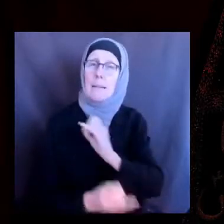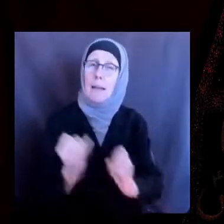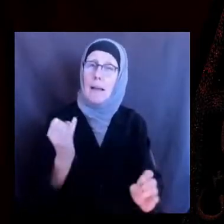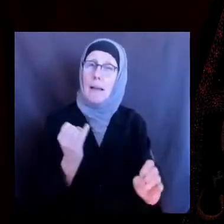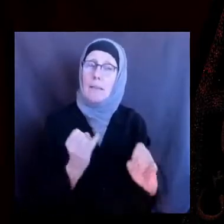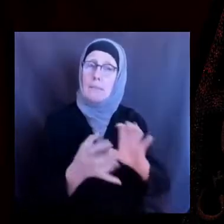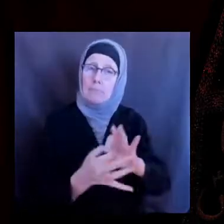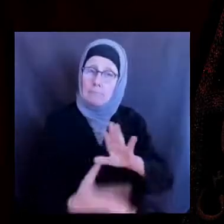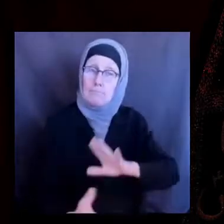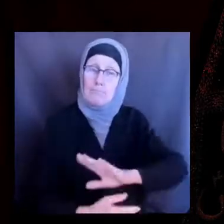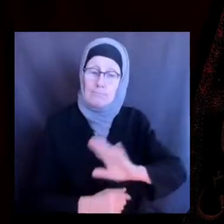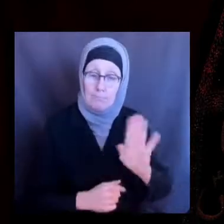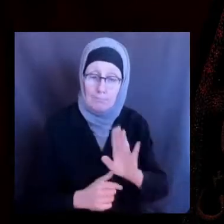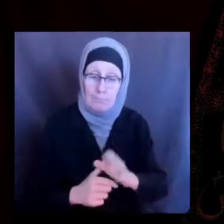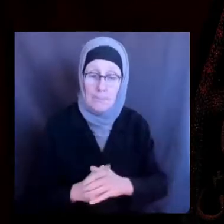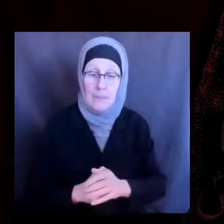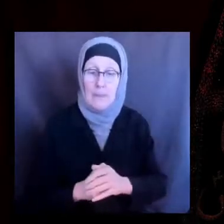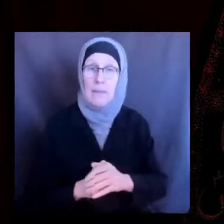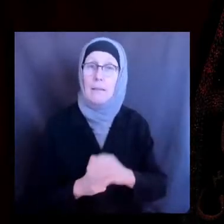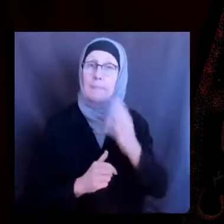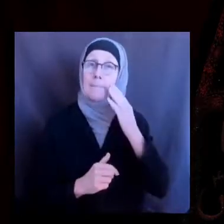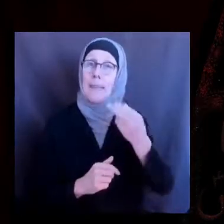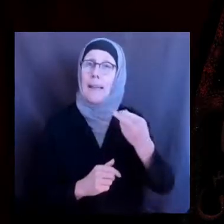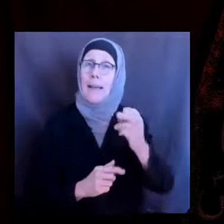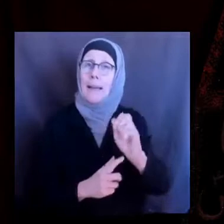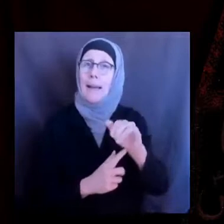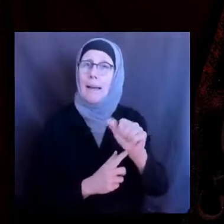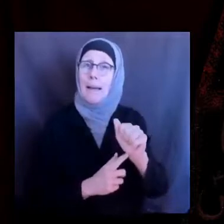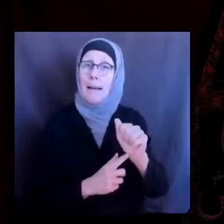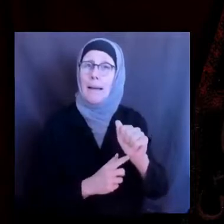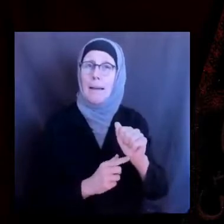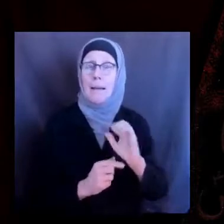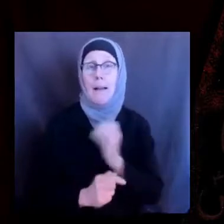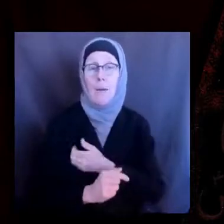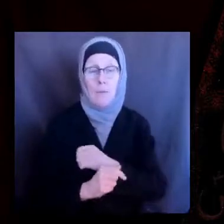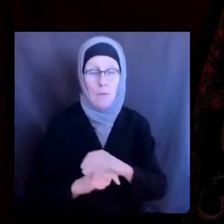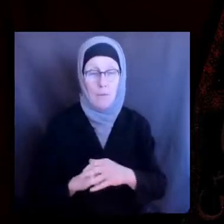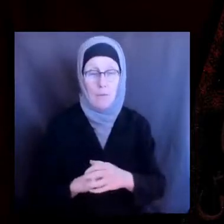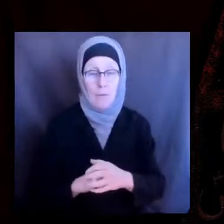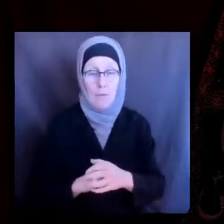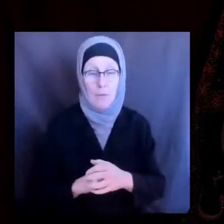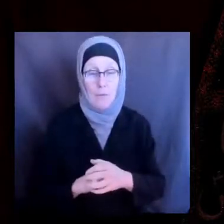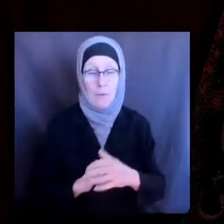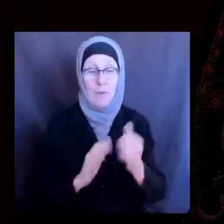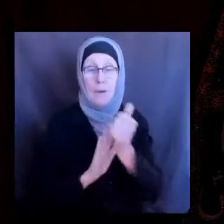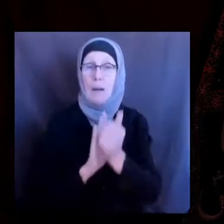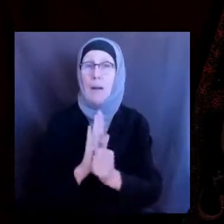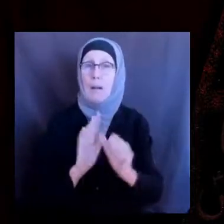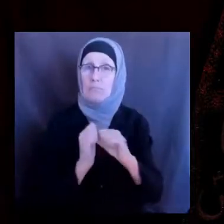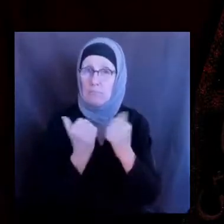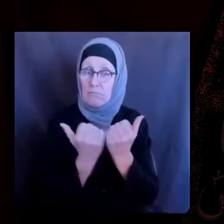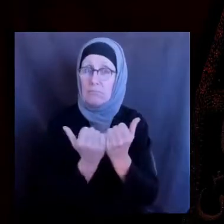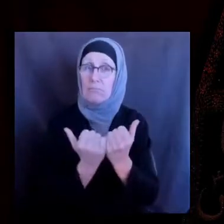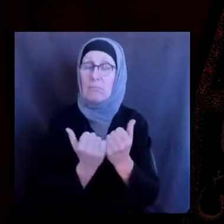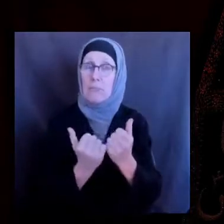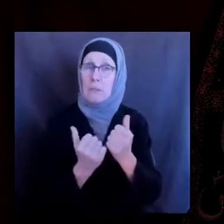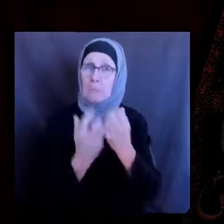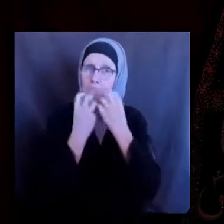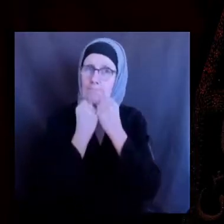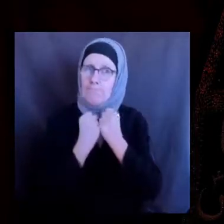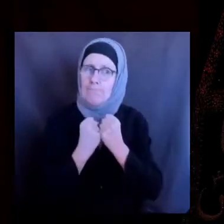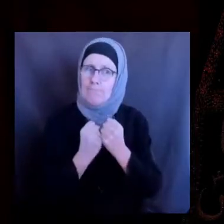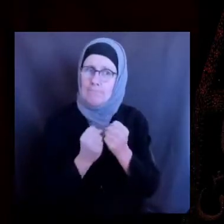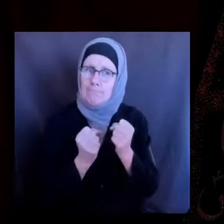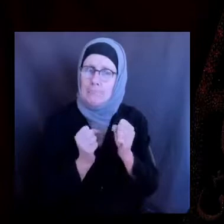belt when his ruh were separated from the body. One of these mal'oon came close by, and